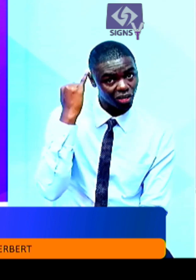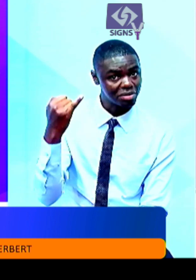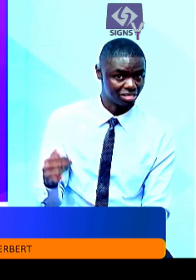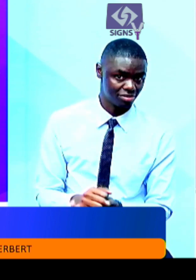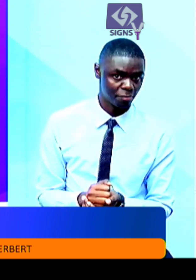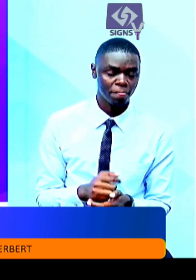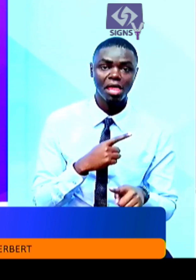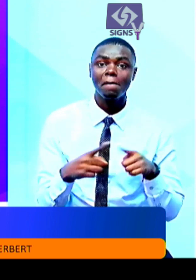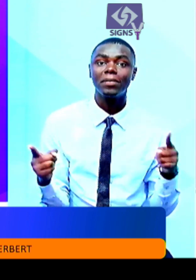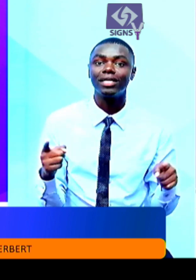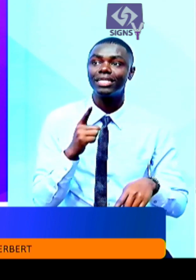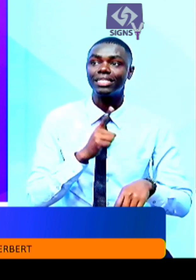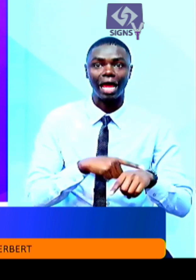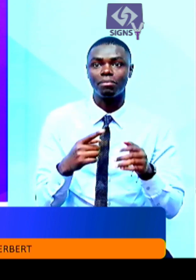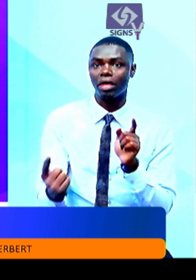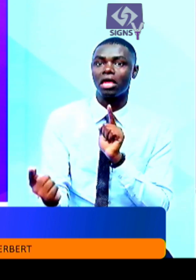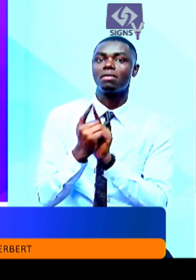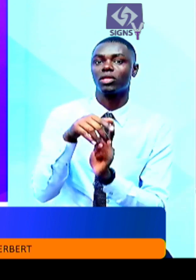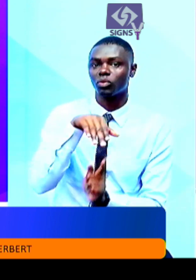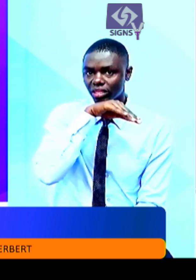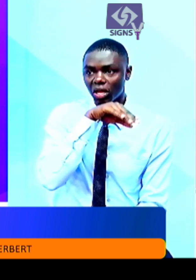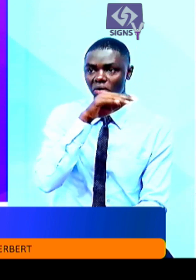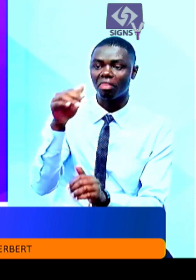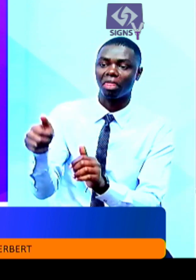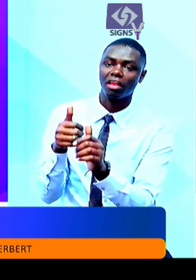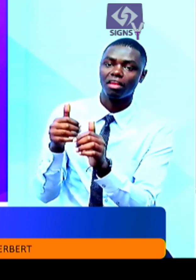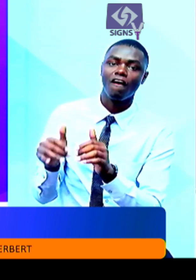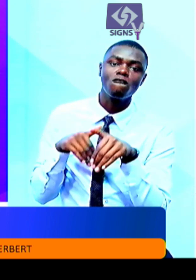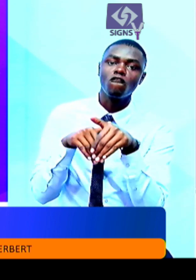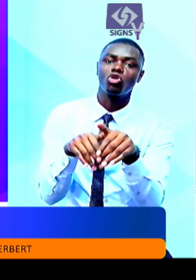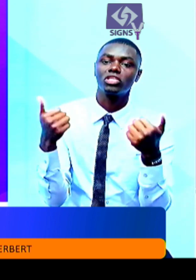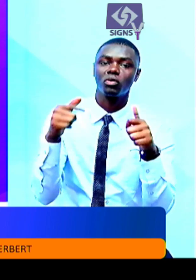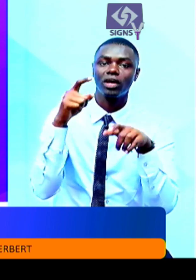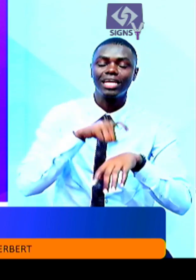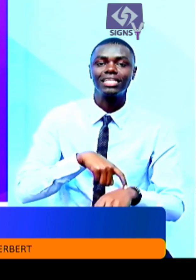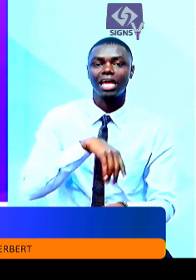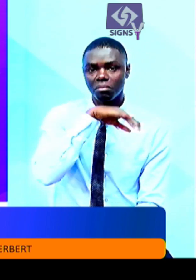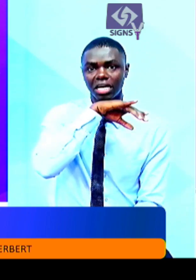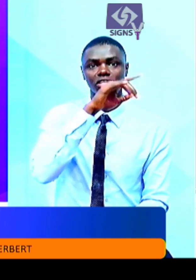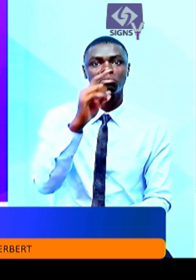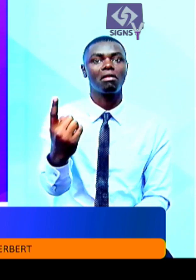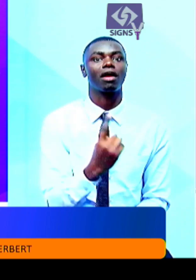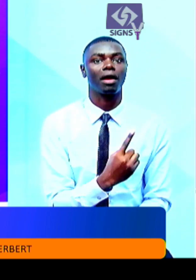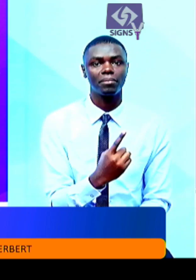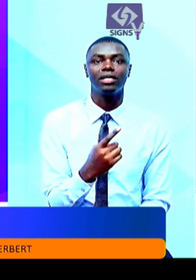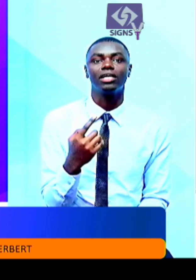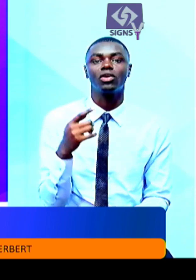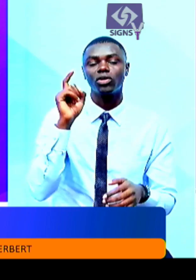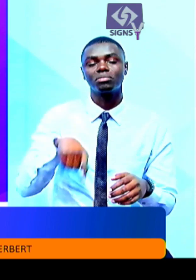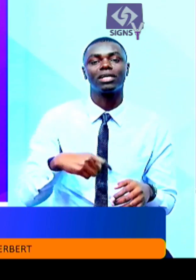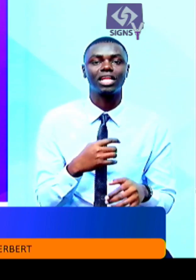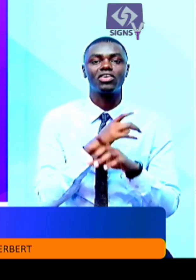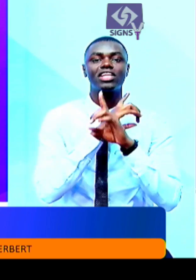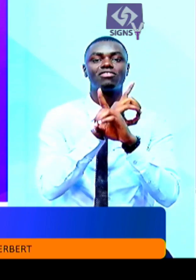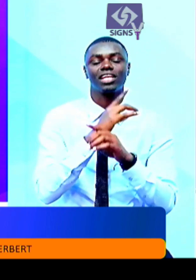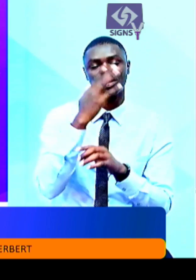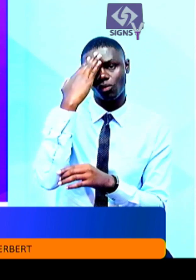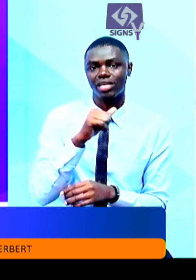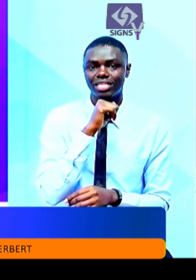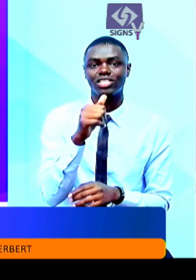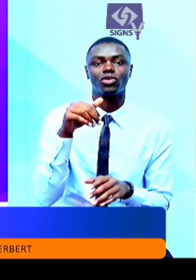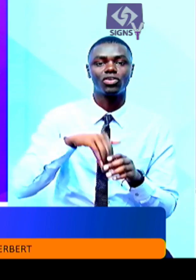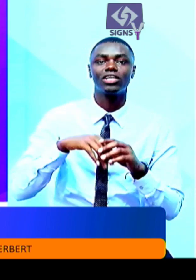But immediately he went Raila Odinga and follow him. Now, anytime Caswell comes to the stage, he has to defend why he's not in